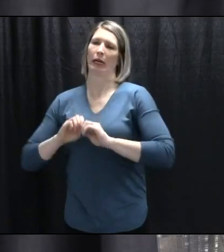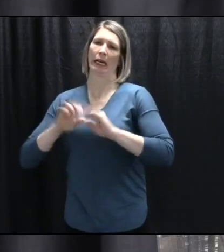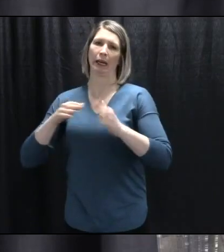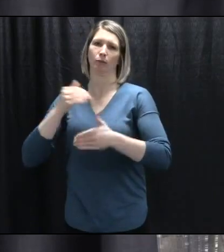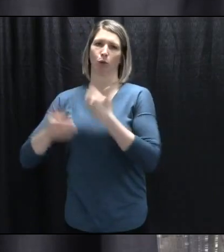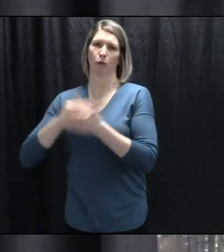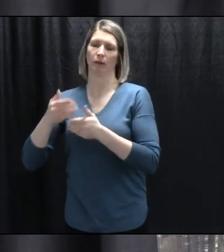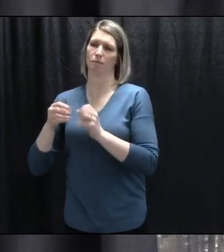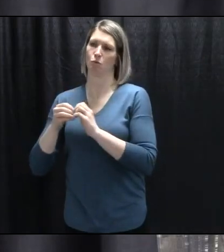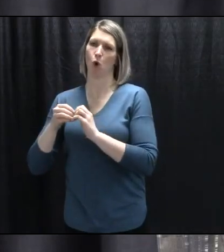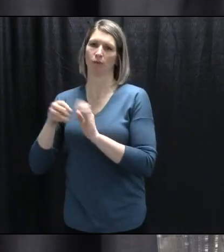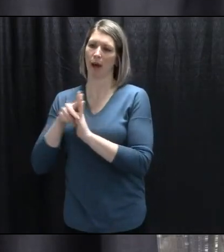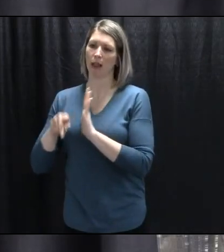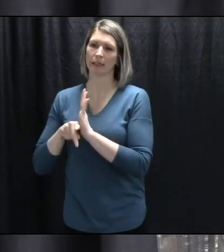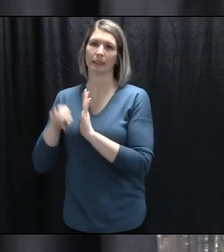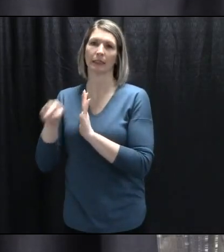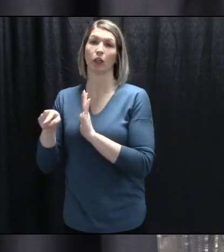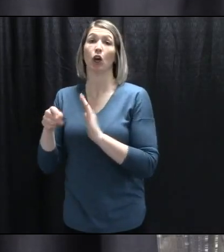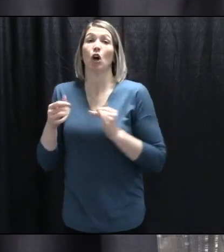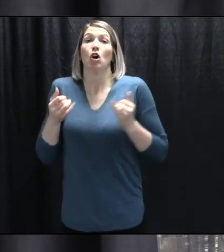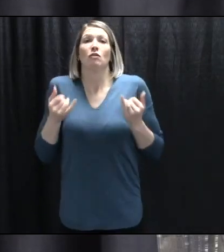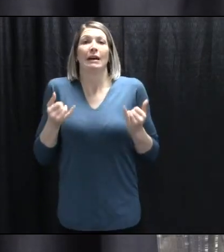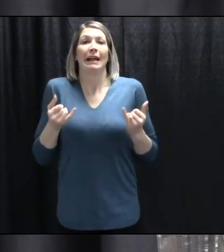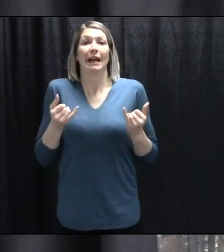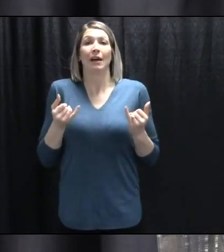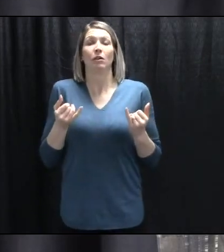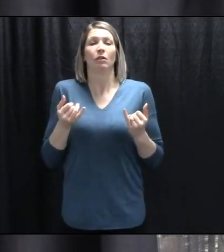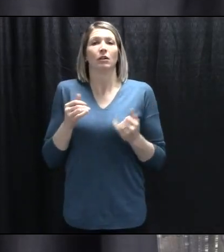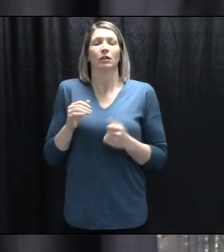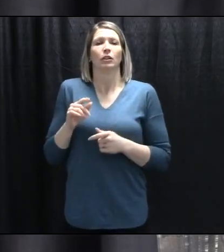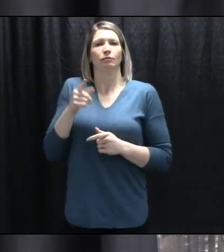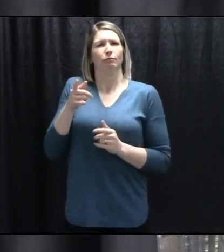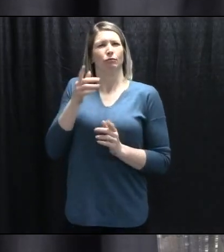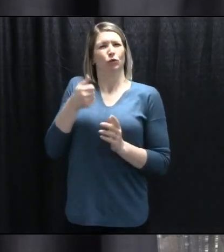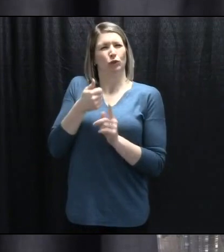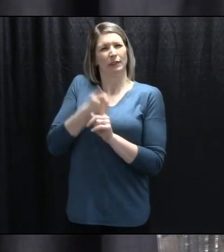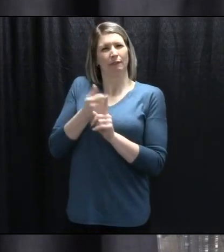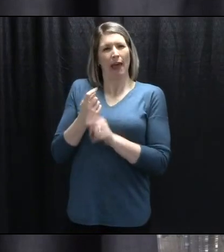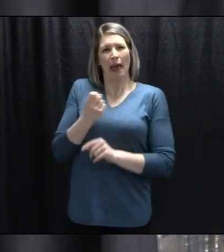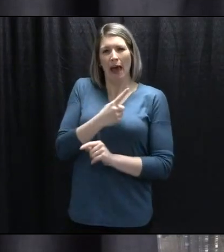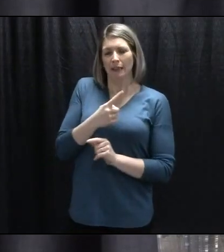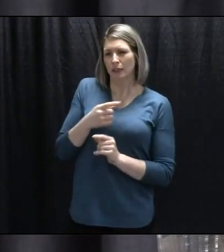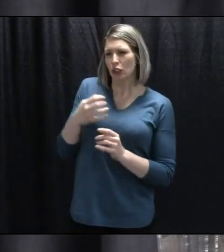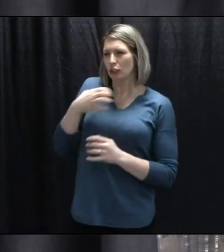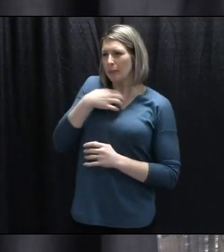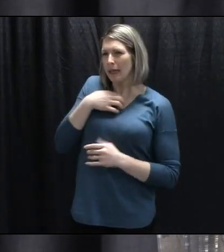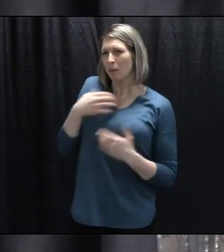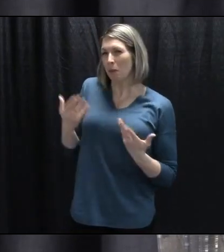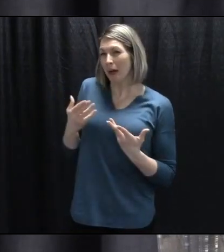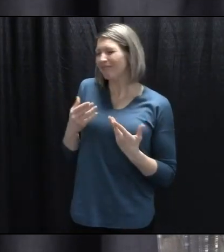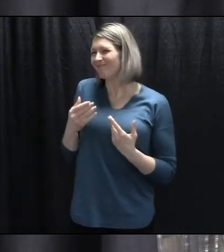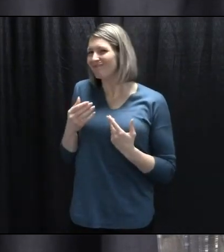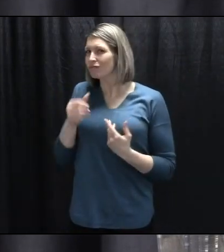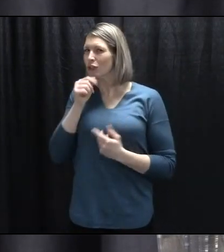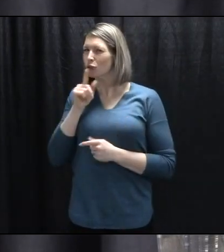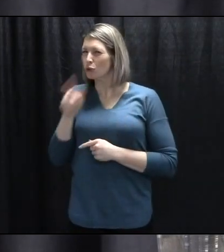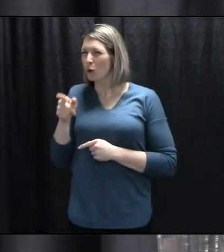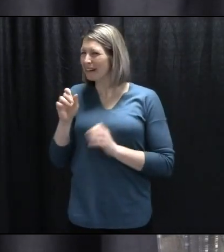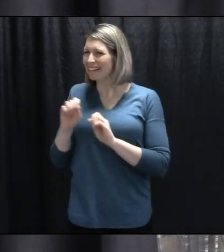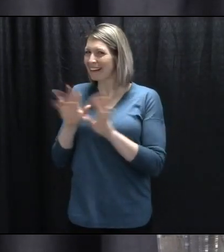what today's point of immediate contention might be. Those discussions are frequent and ongoing,